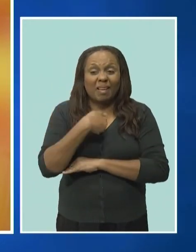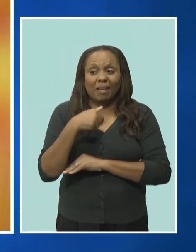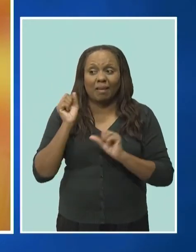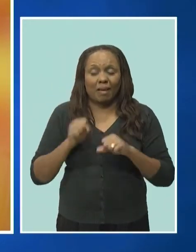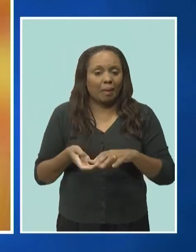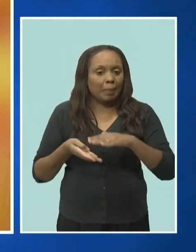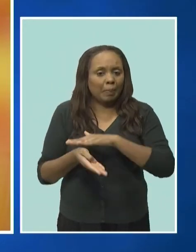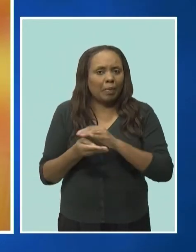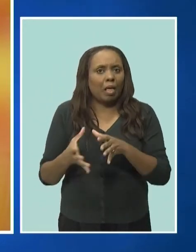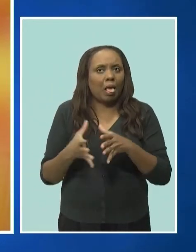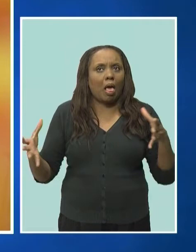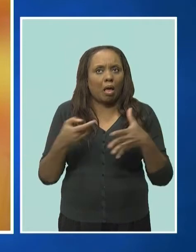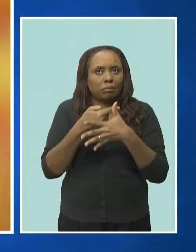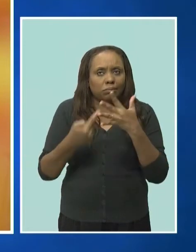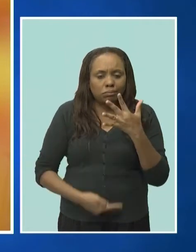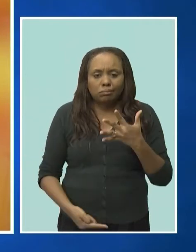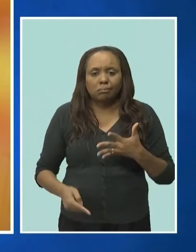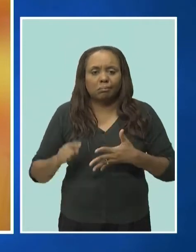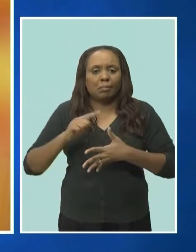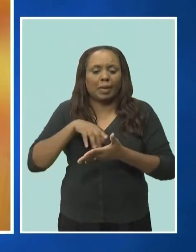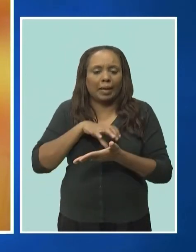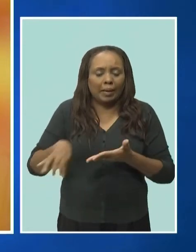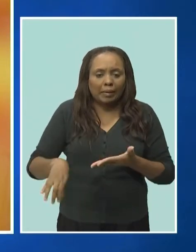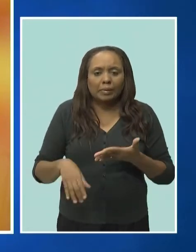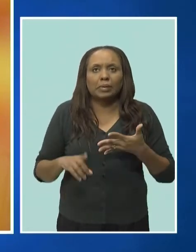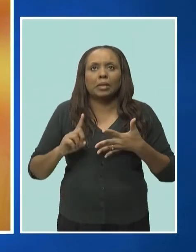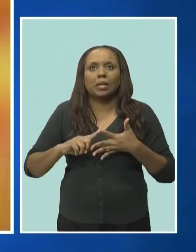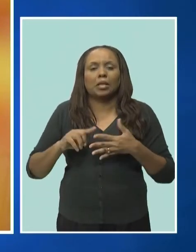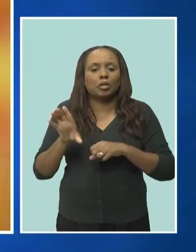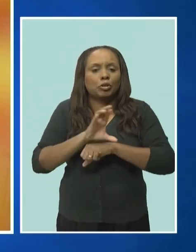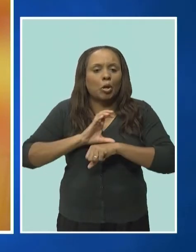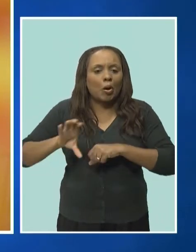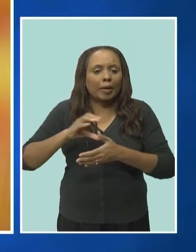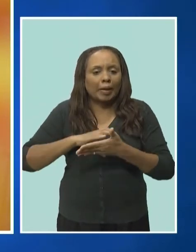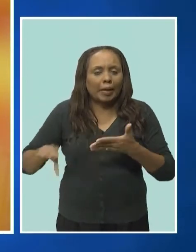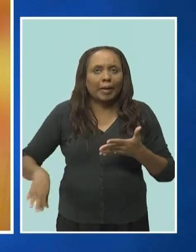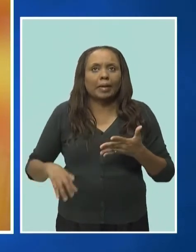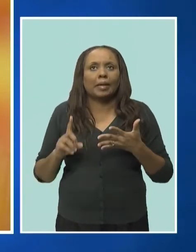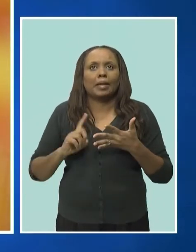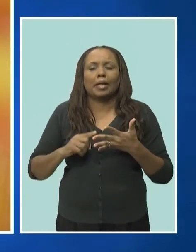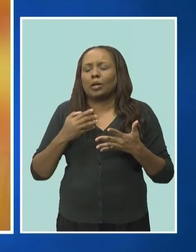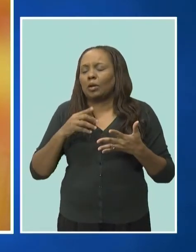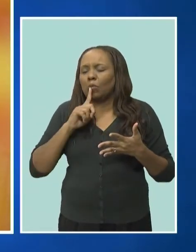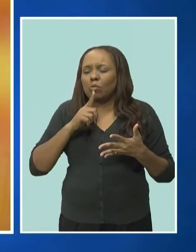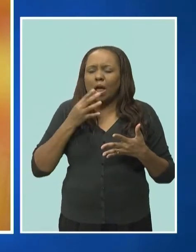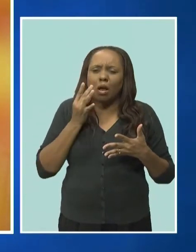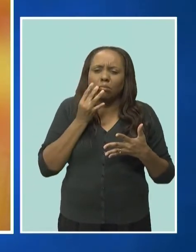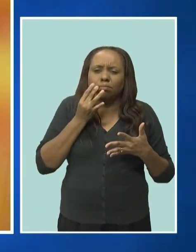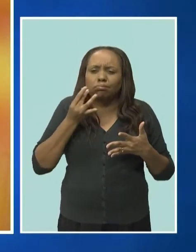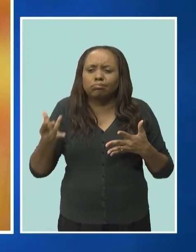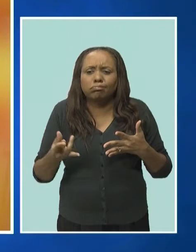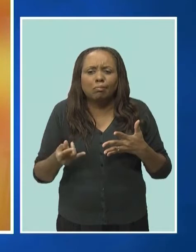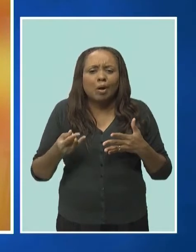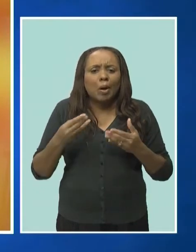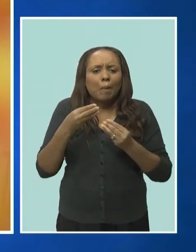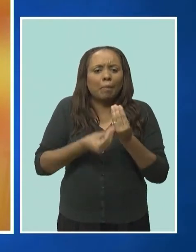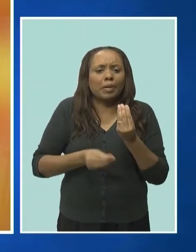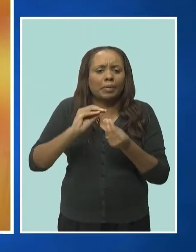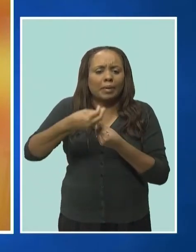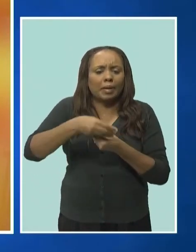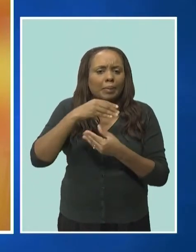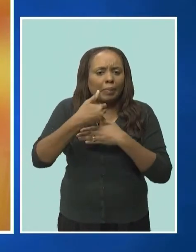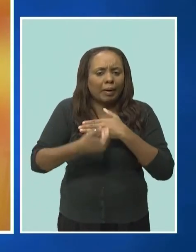of baking with plain cakes and chocolate cake. I make a mean banana bread. You know, I do a lot of good